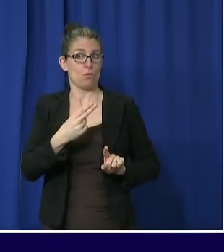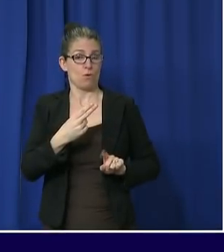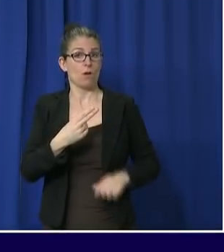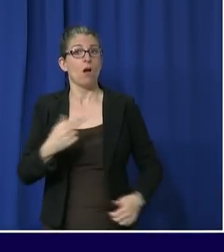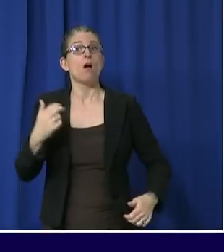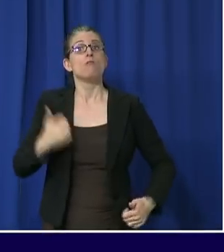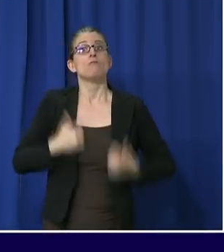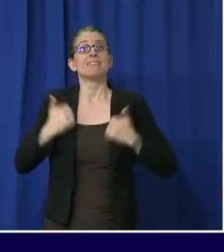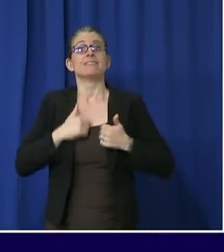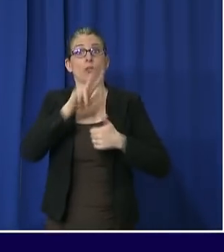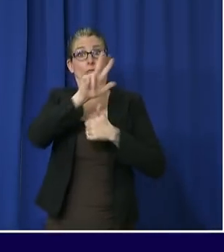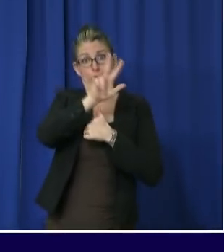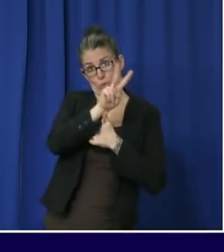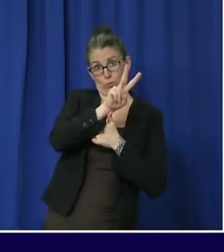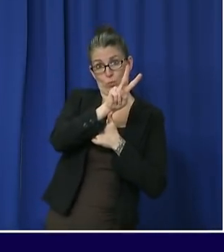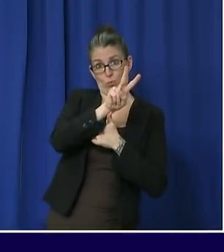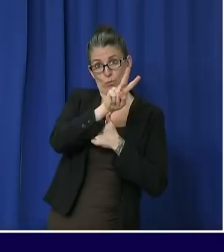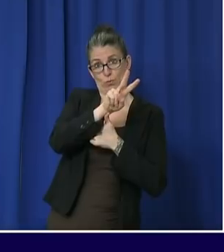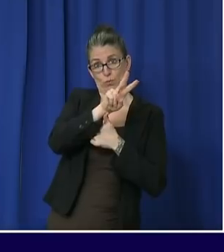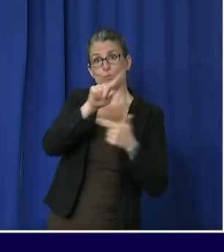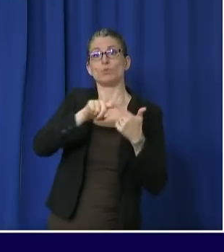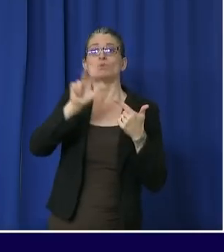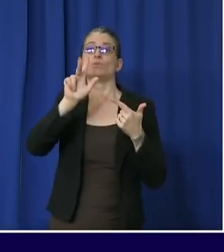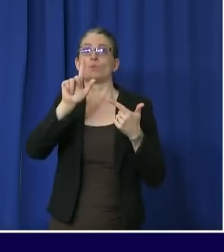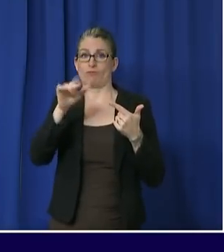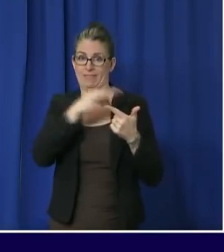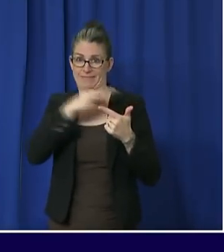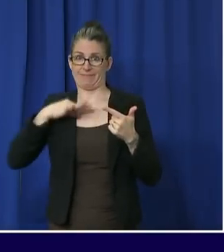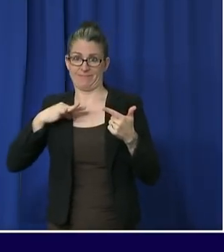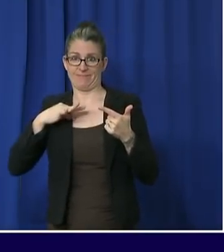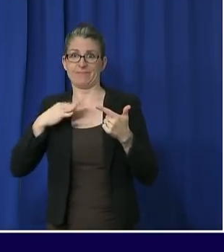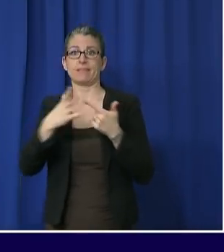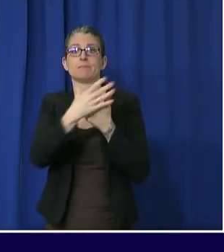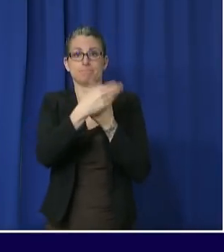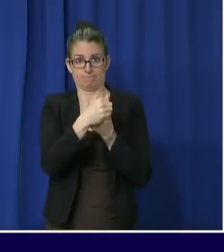residents, 23 staff, and sadly